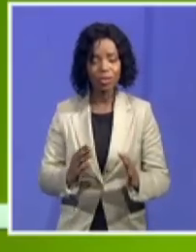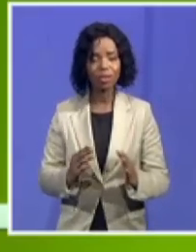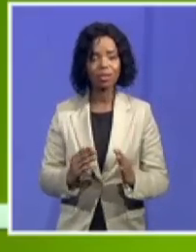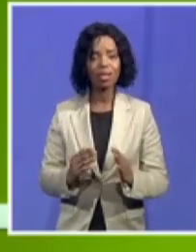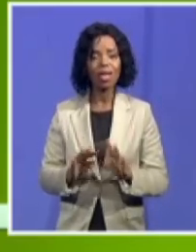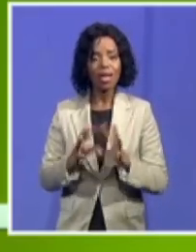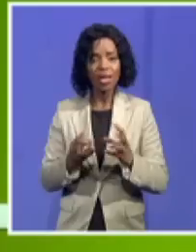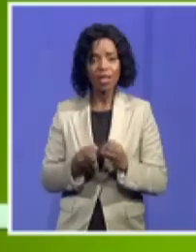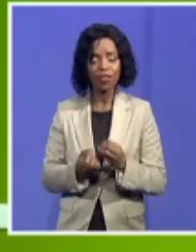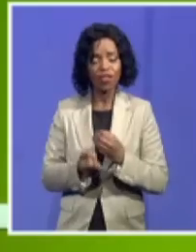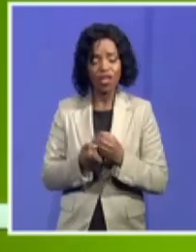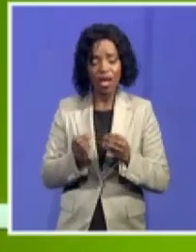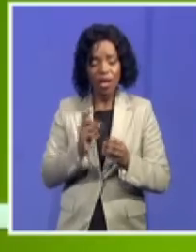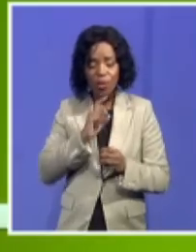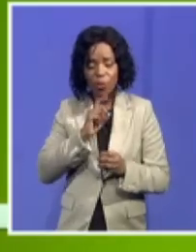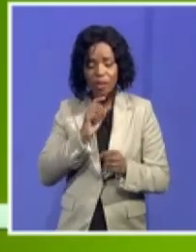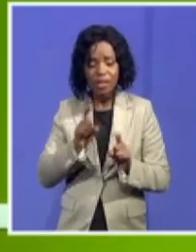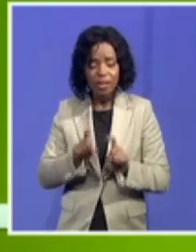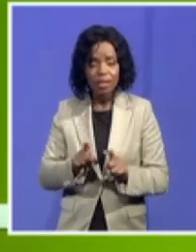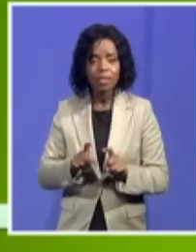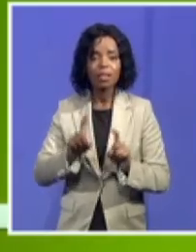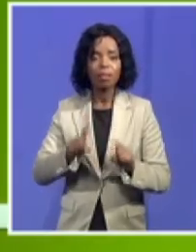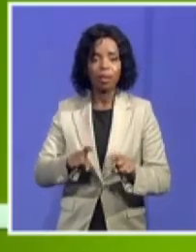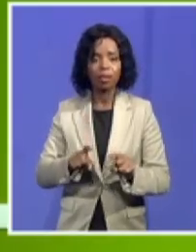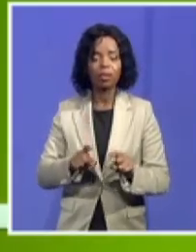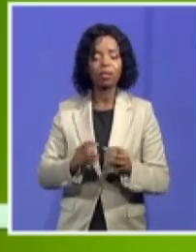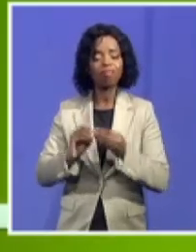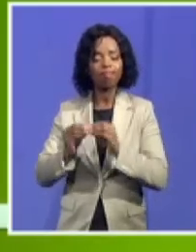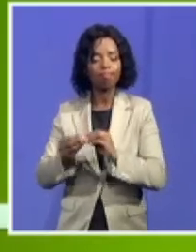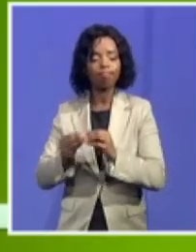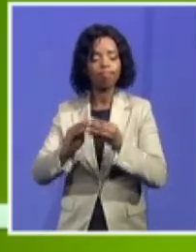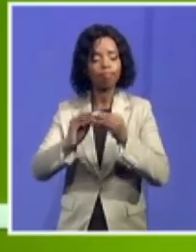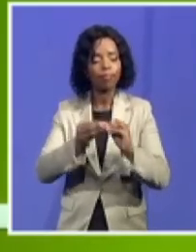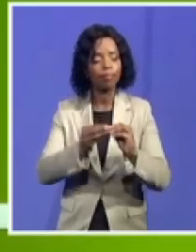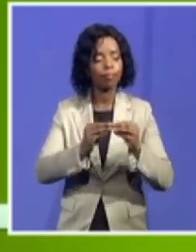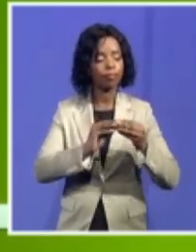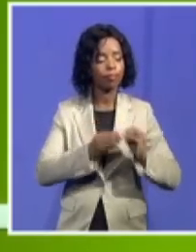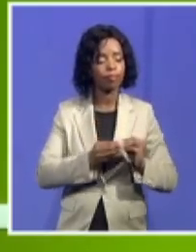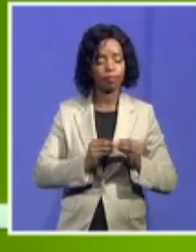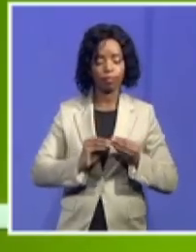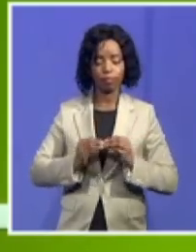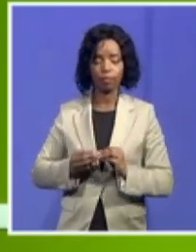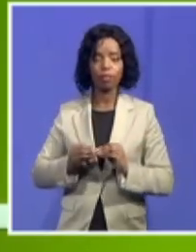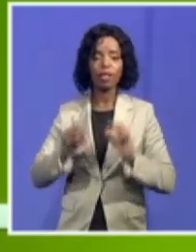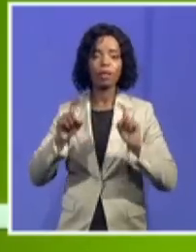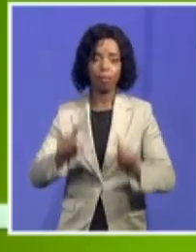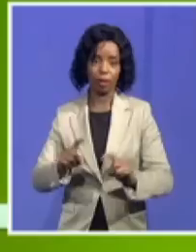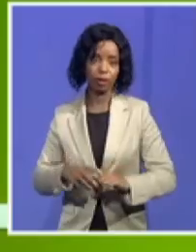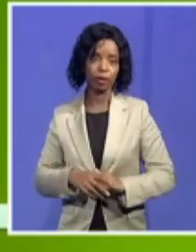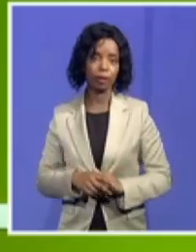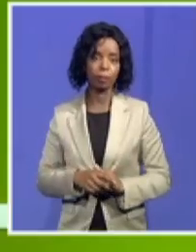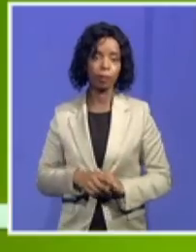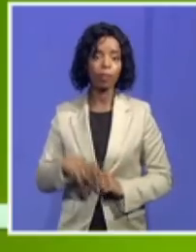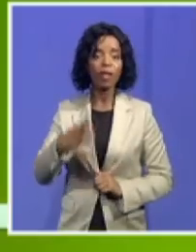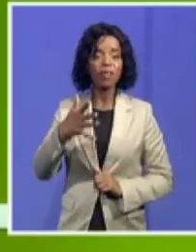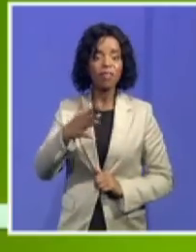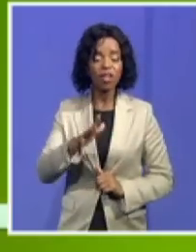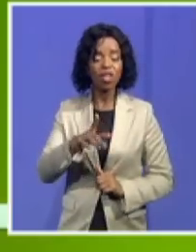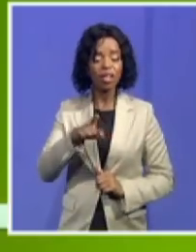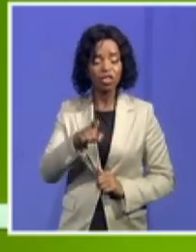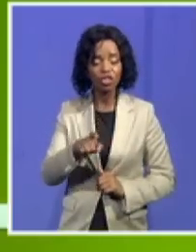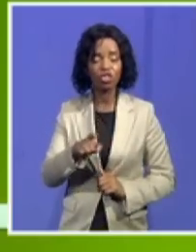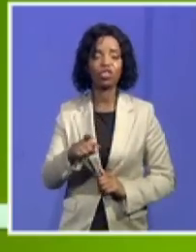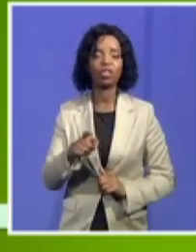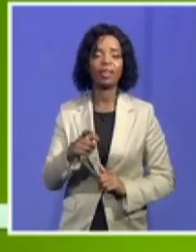third-party access to the freight rail network. We've heard the calls from industry